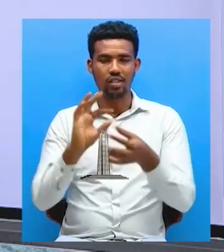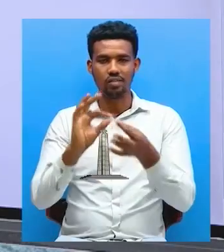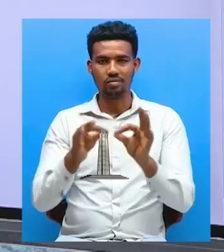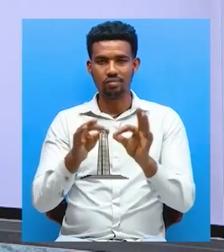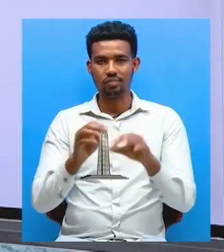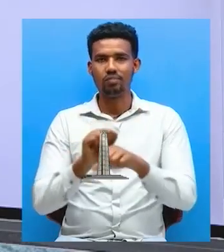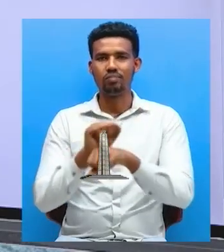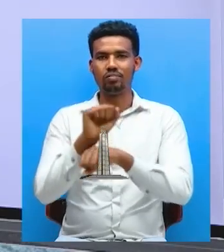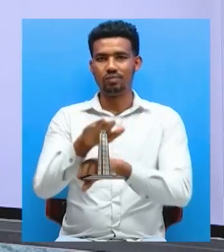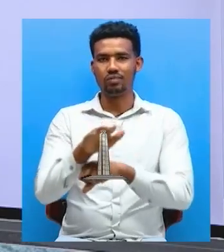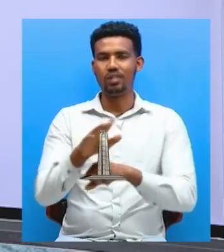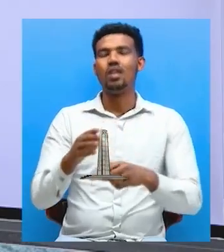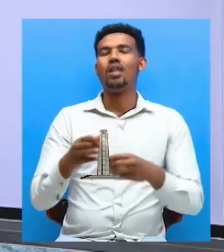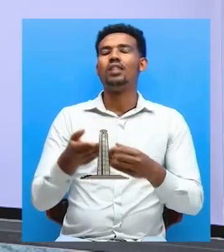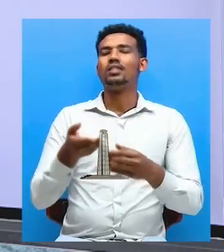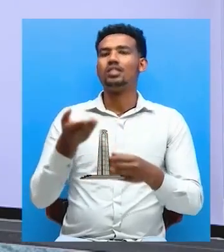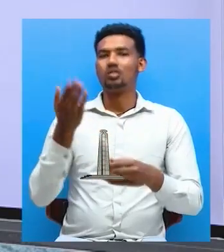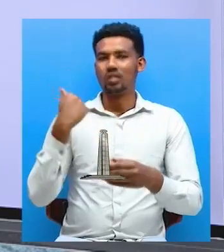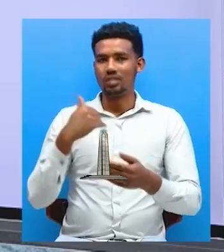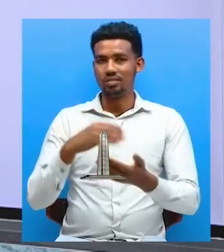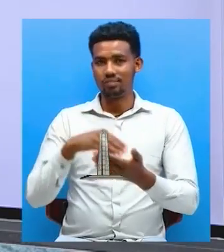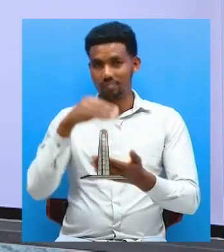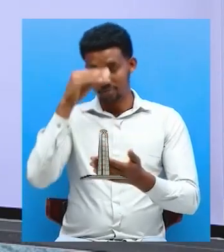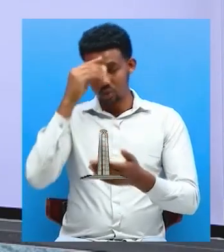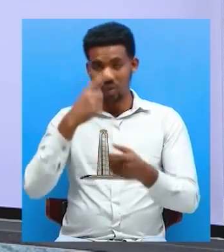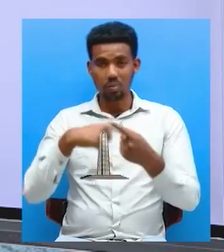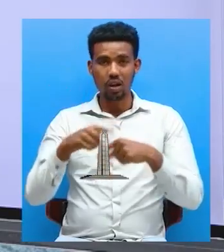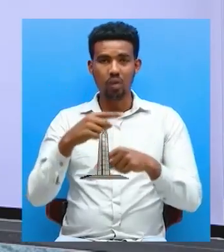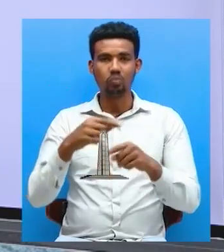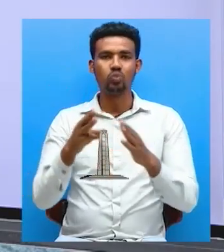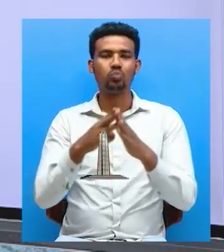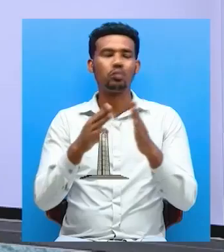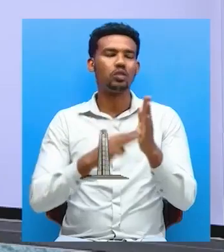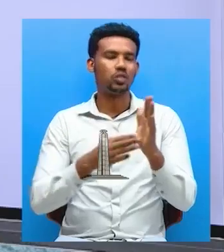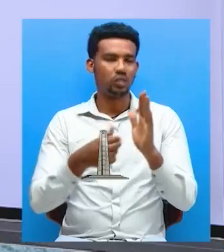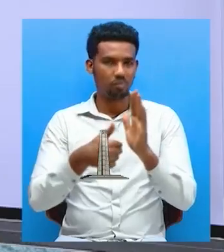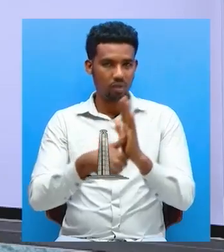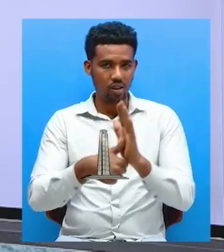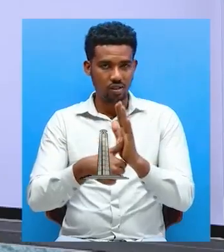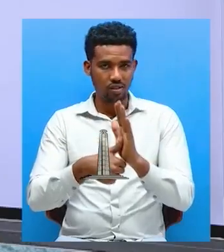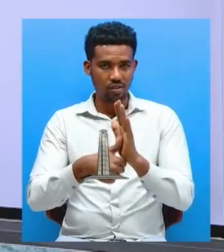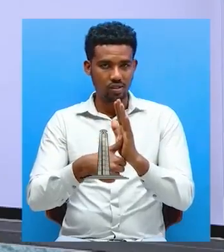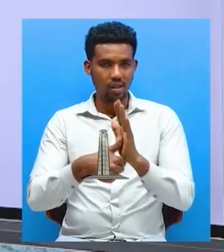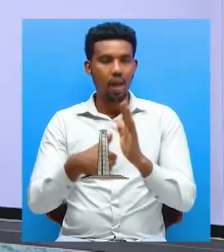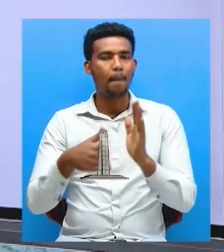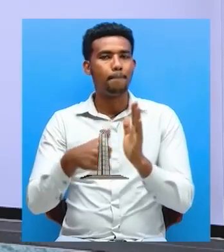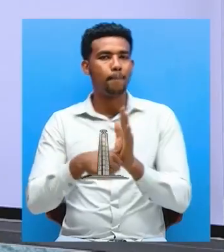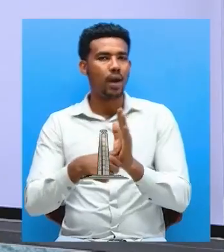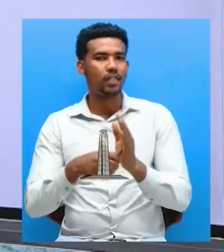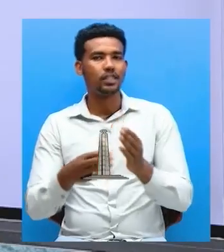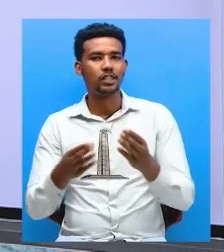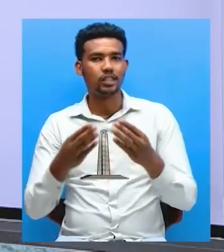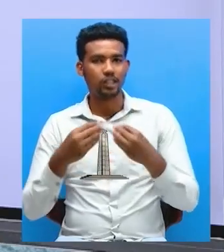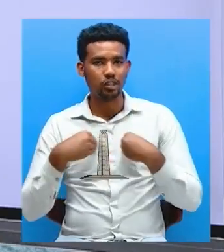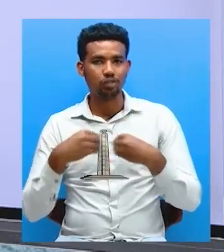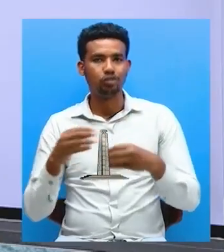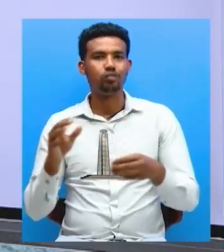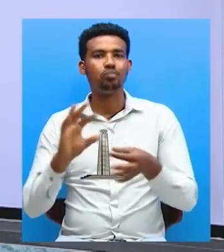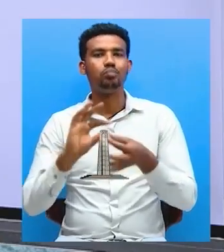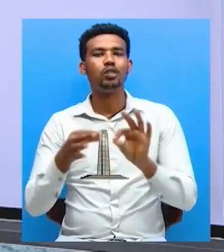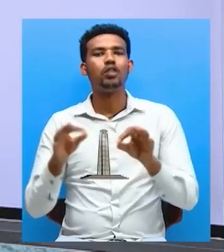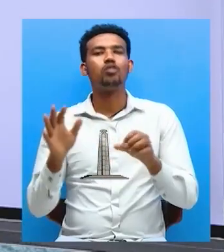of sentence. When we come to punctuation marks are marks that give a meaning